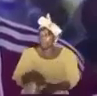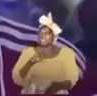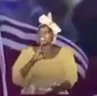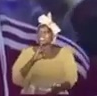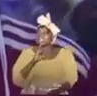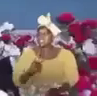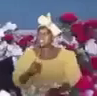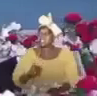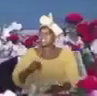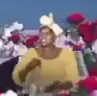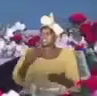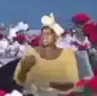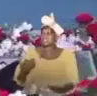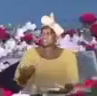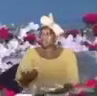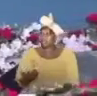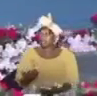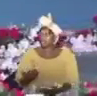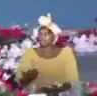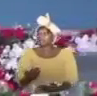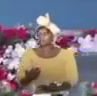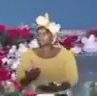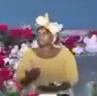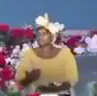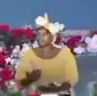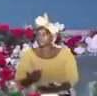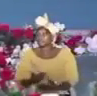of all men by default.